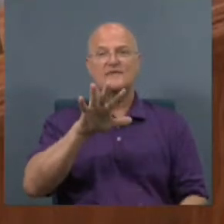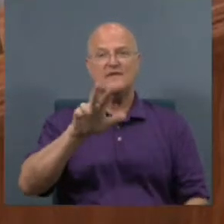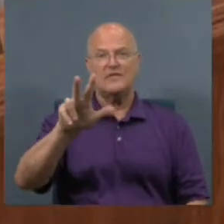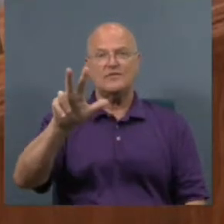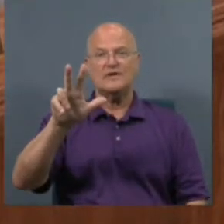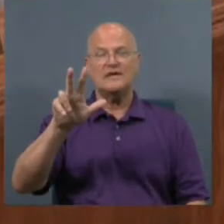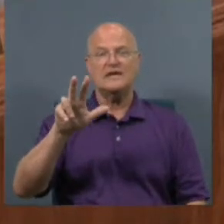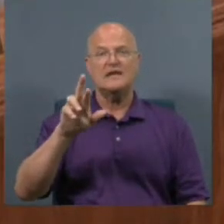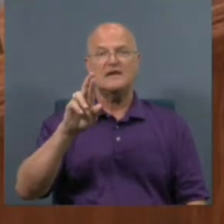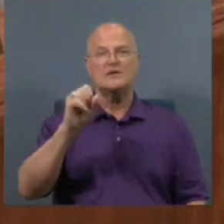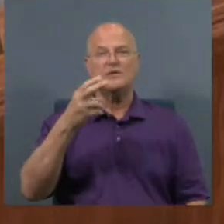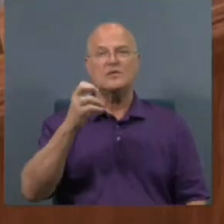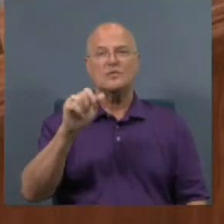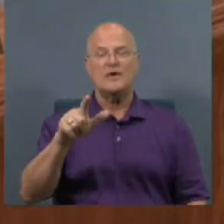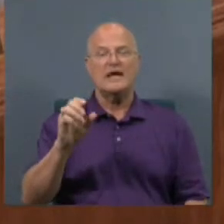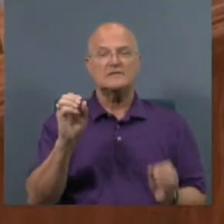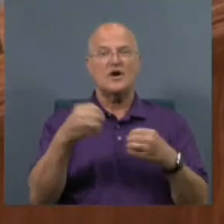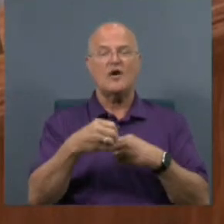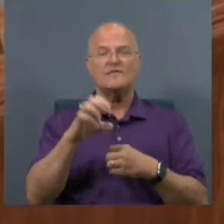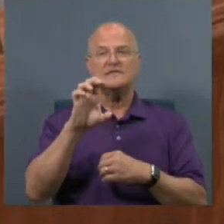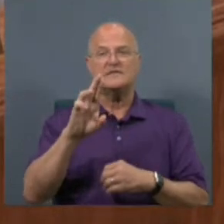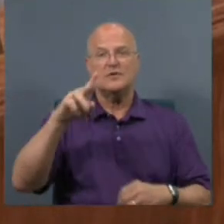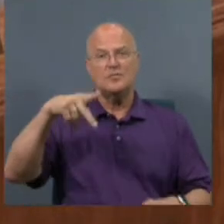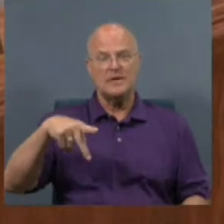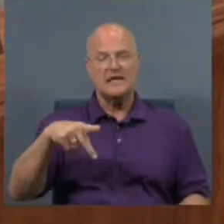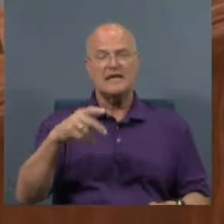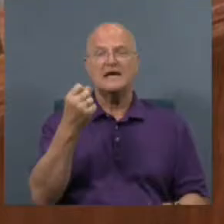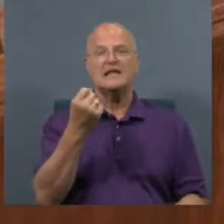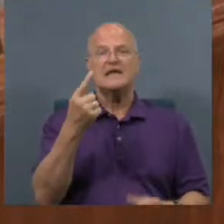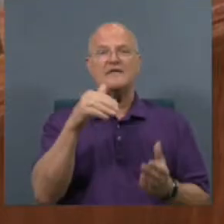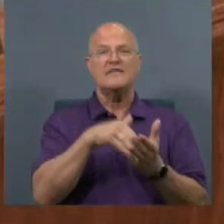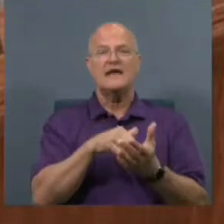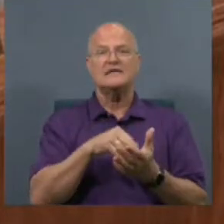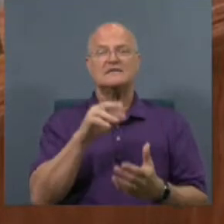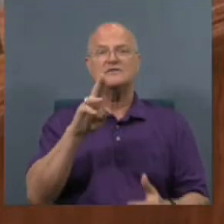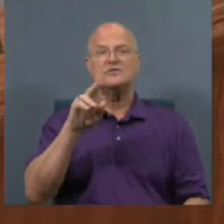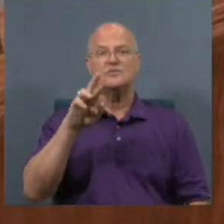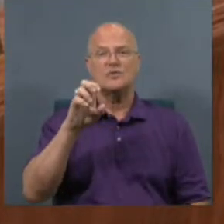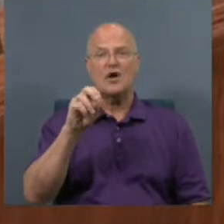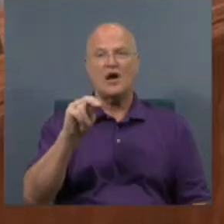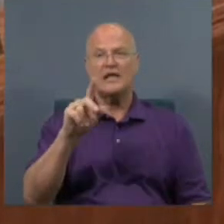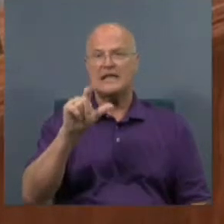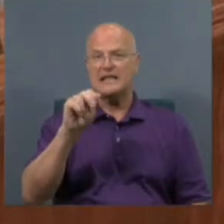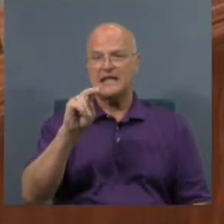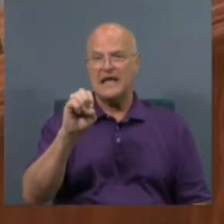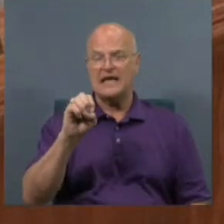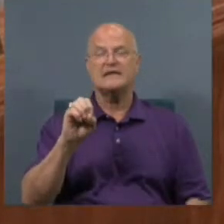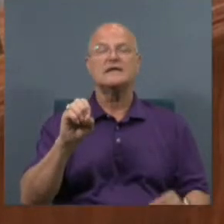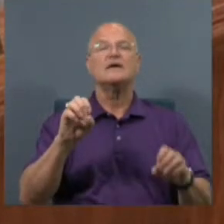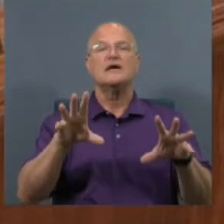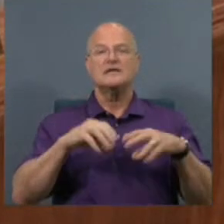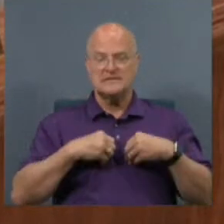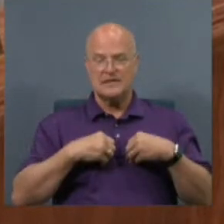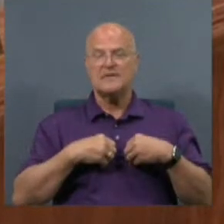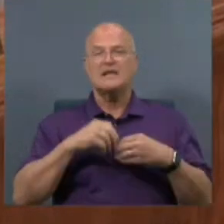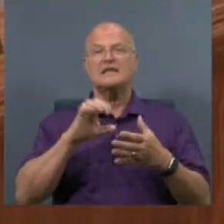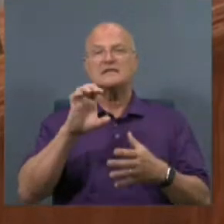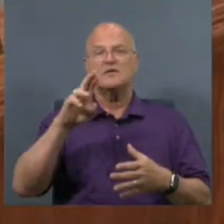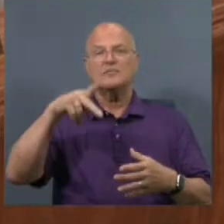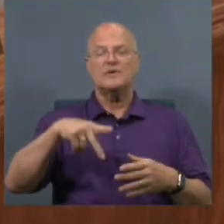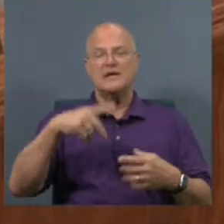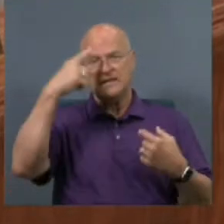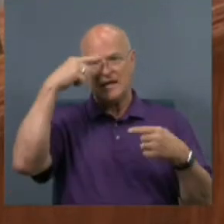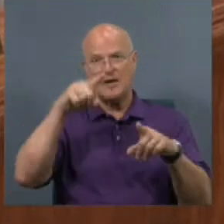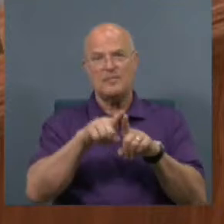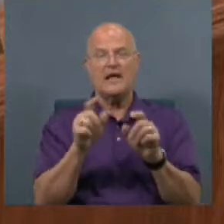Z10153, Rash Office Warehouse CUP, 11,000 block of Huron Lane. Staff recommends approval of the requested CUP subject